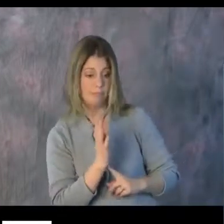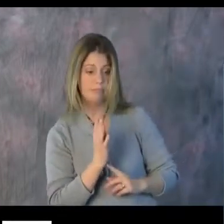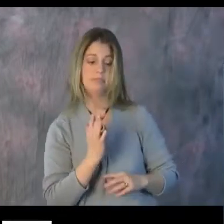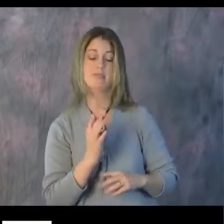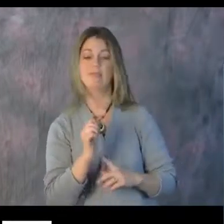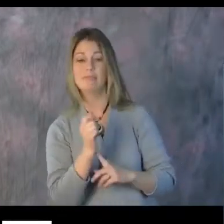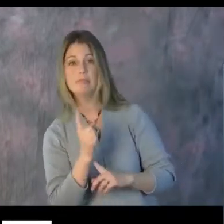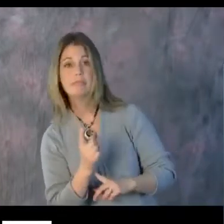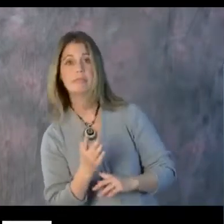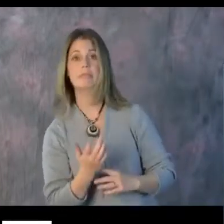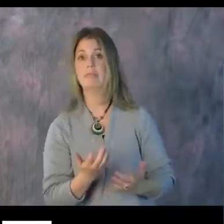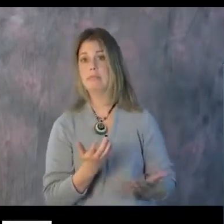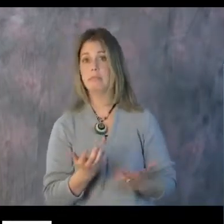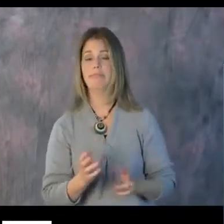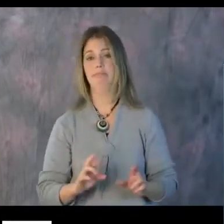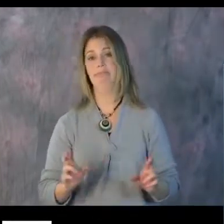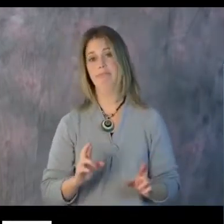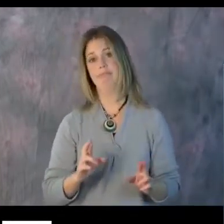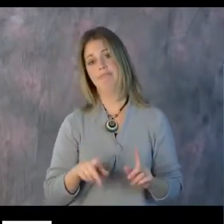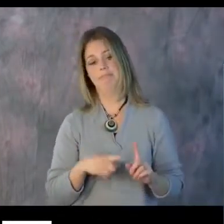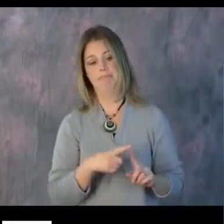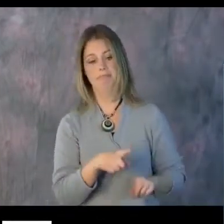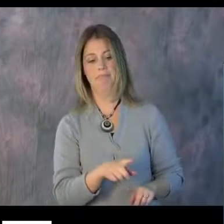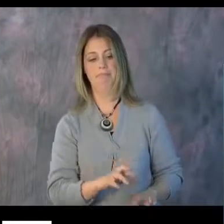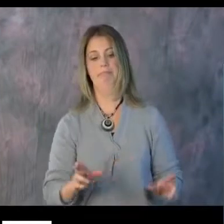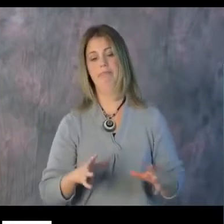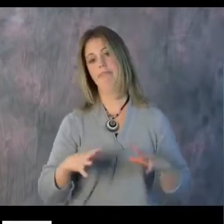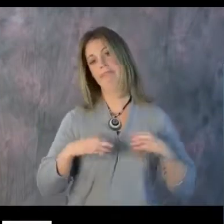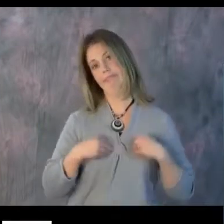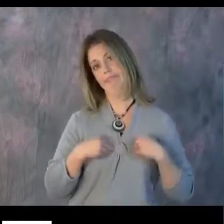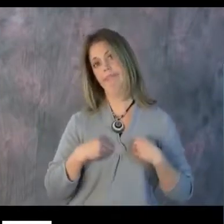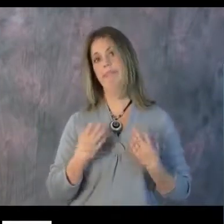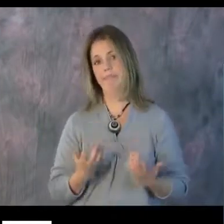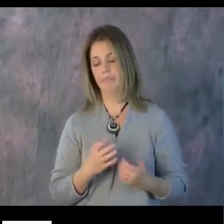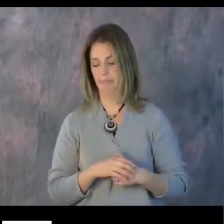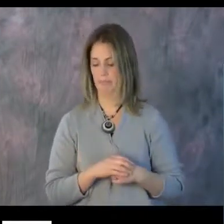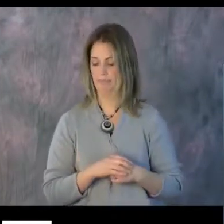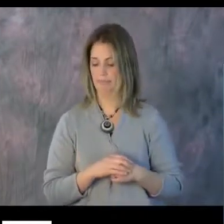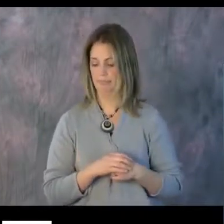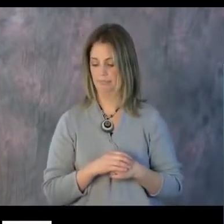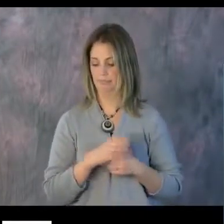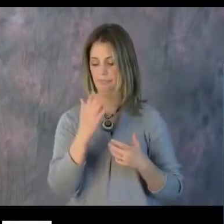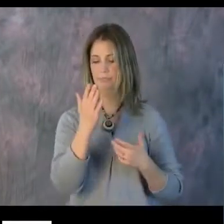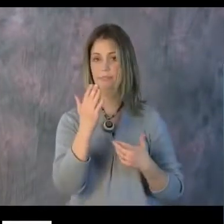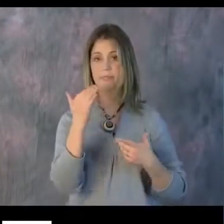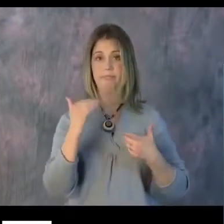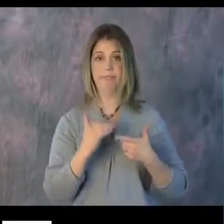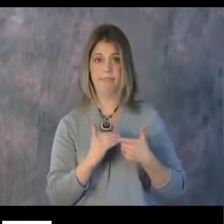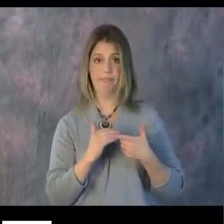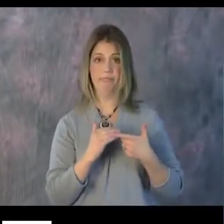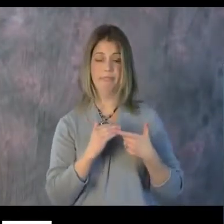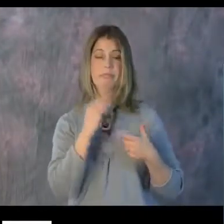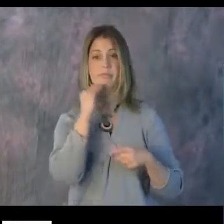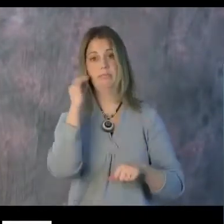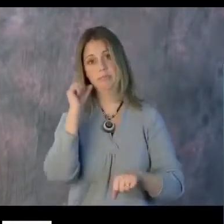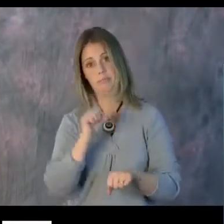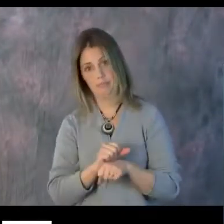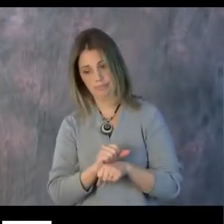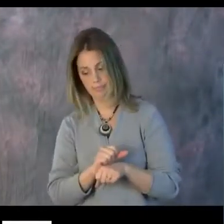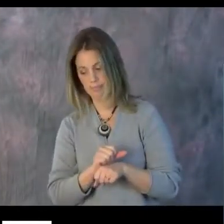Maybe give them some warnings before bed. You have 5 minutes before bed, you have 10 minutes before bed, and that helps them to accept that more